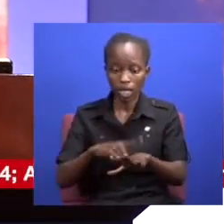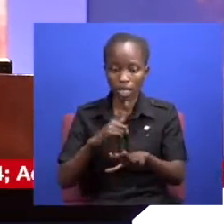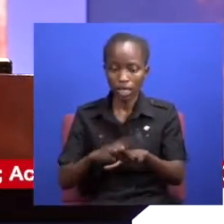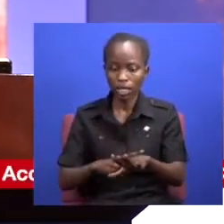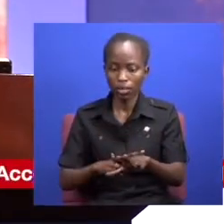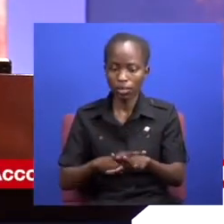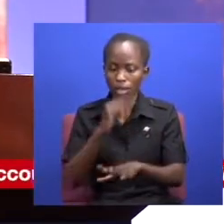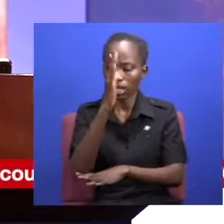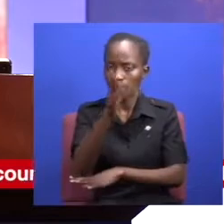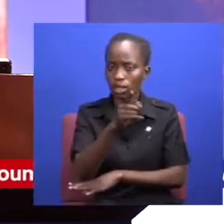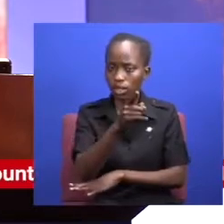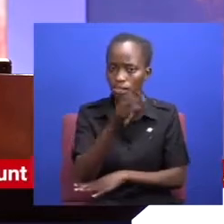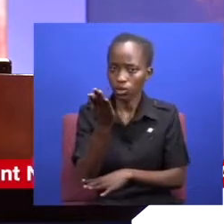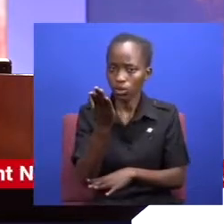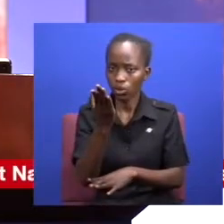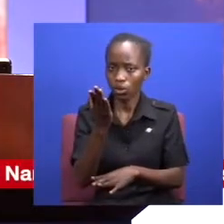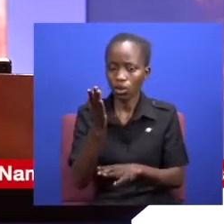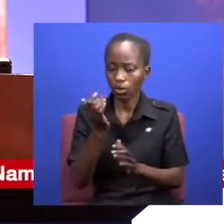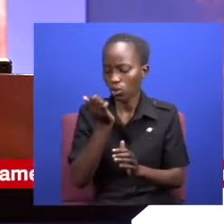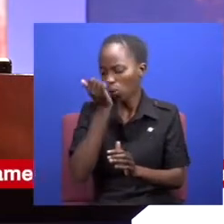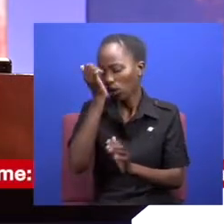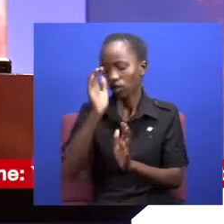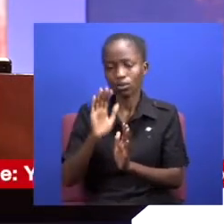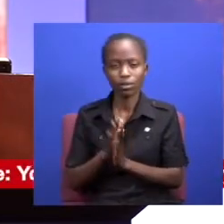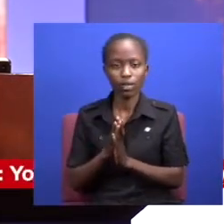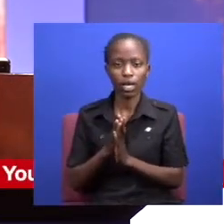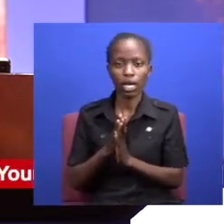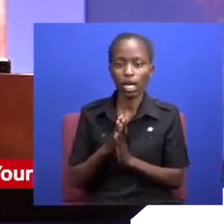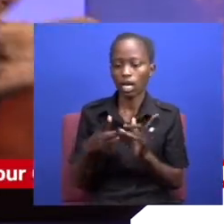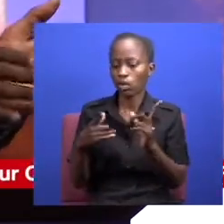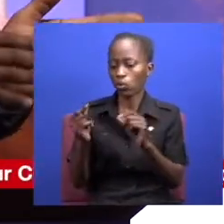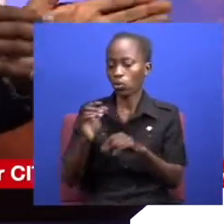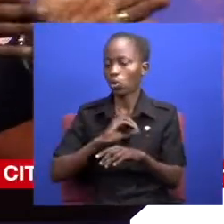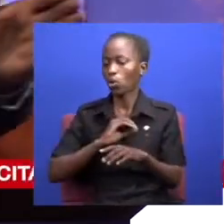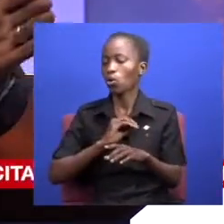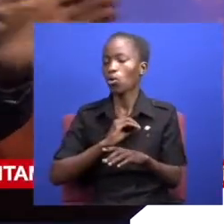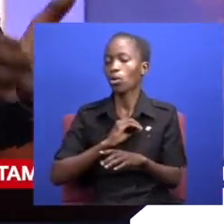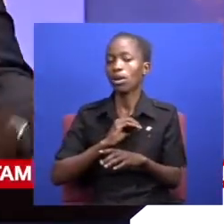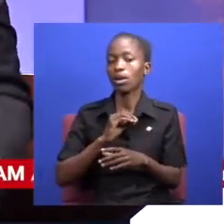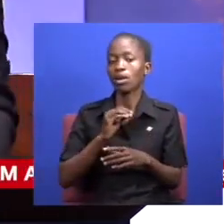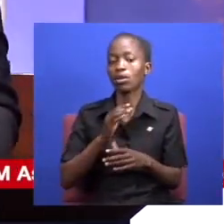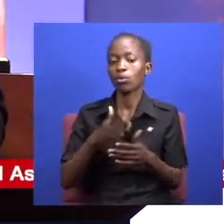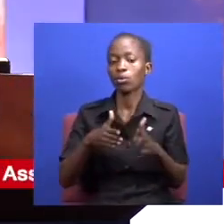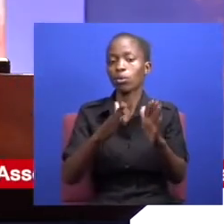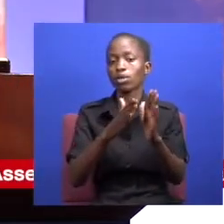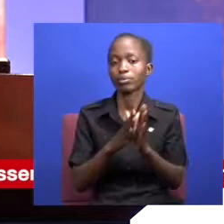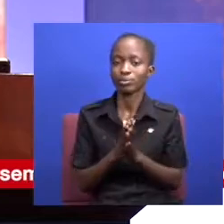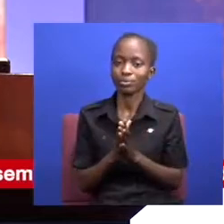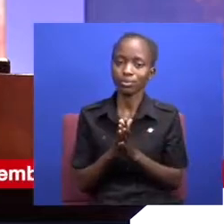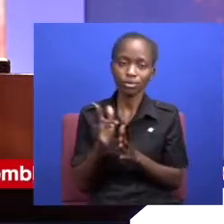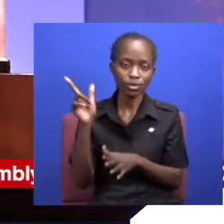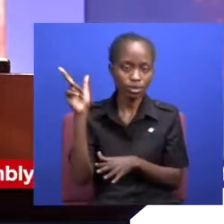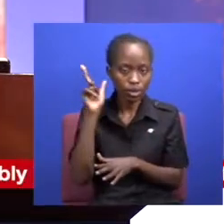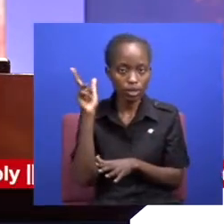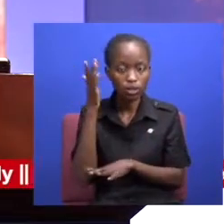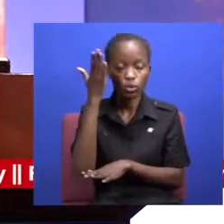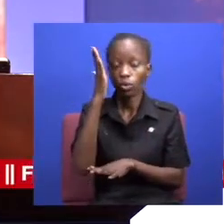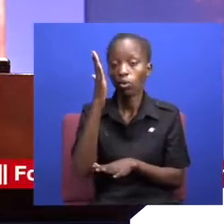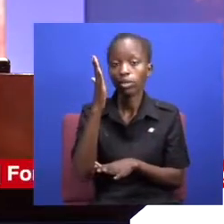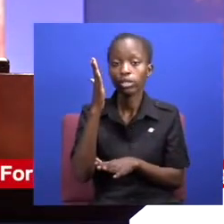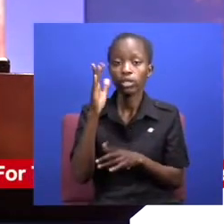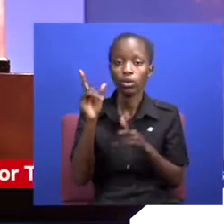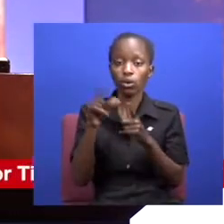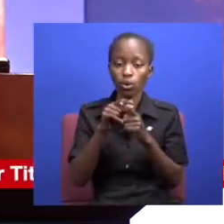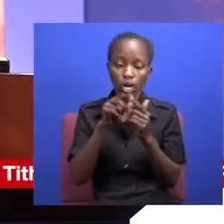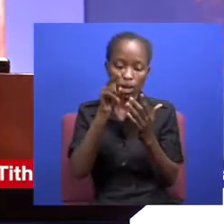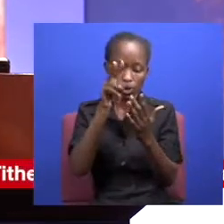to you and tries to guide you on the route, you ignore it and keep on going the wrong place. Listen to God's